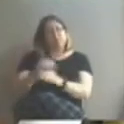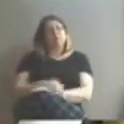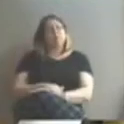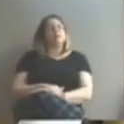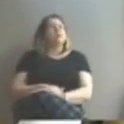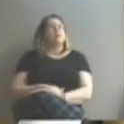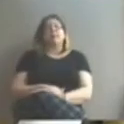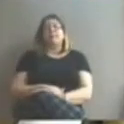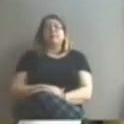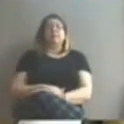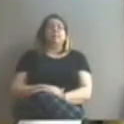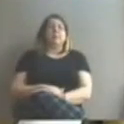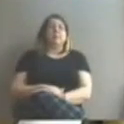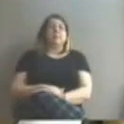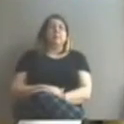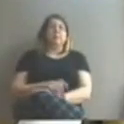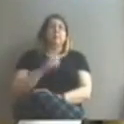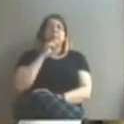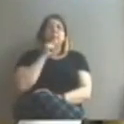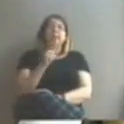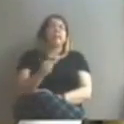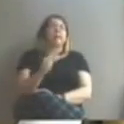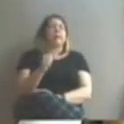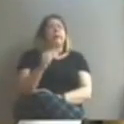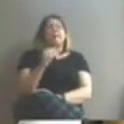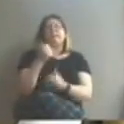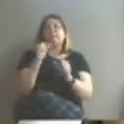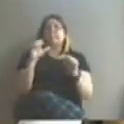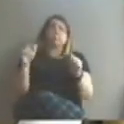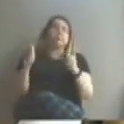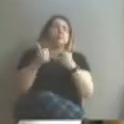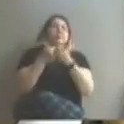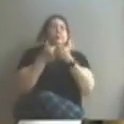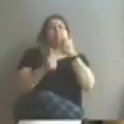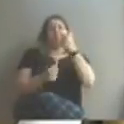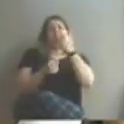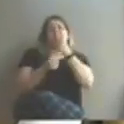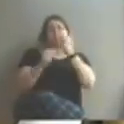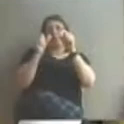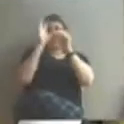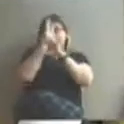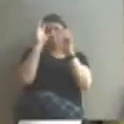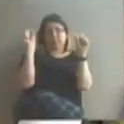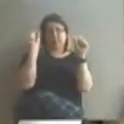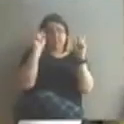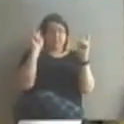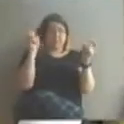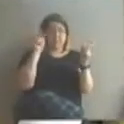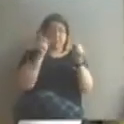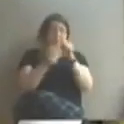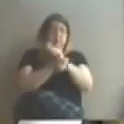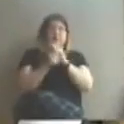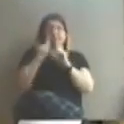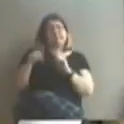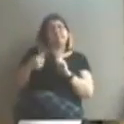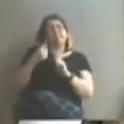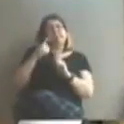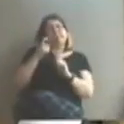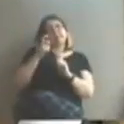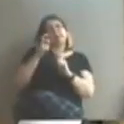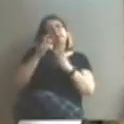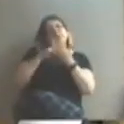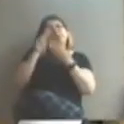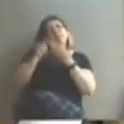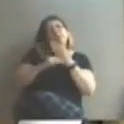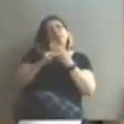by any means anything to challenge the work of the assistant superintendent. So the title change was because we moved curriculum